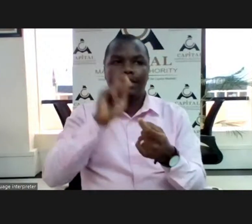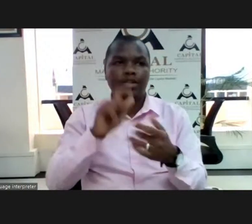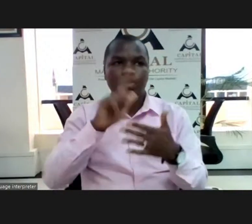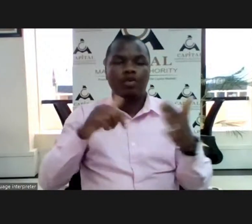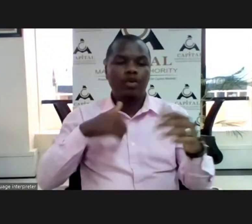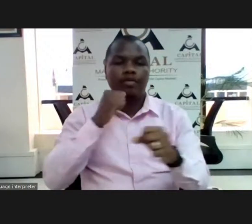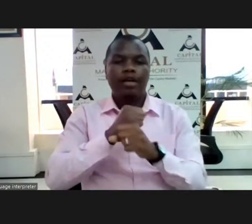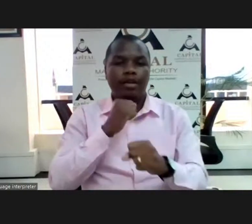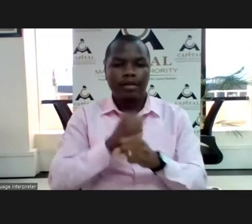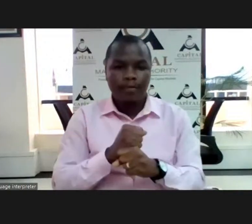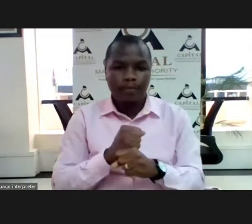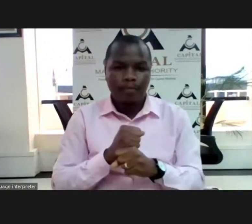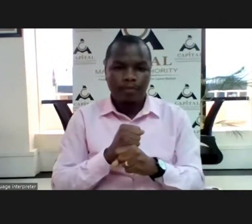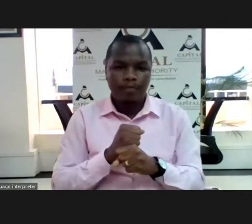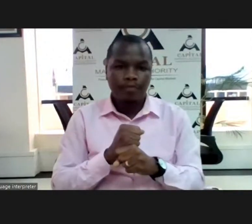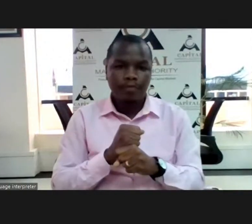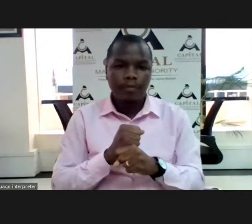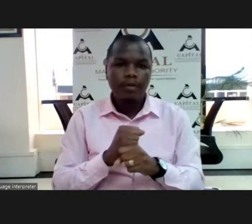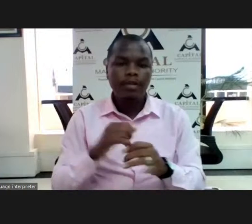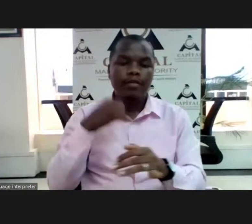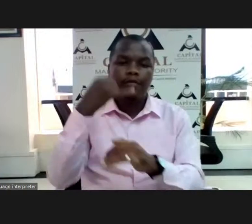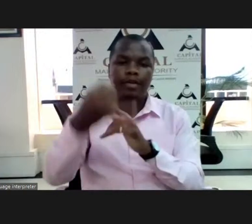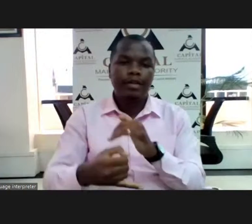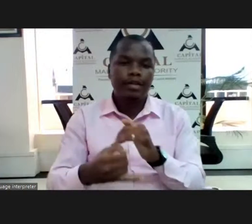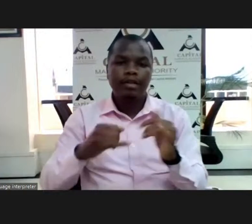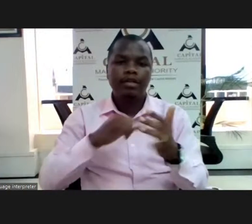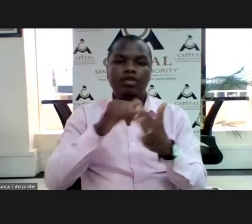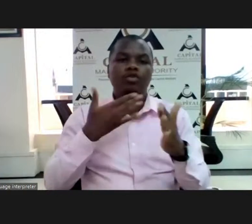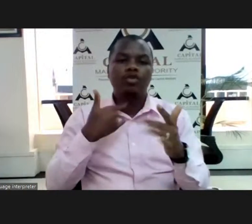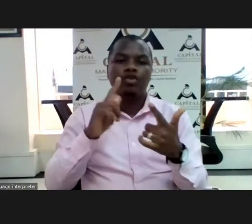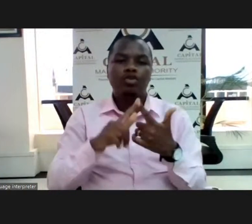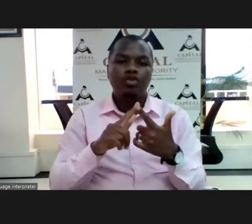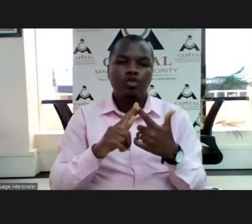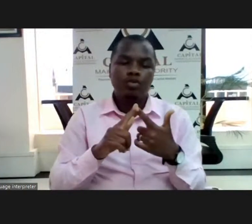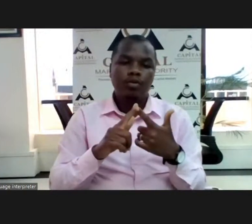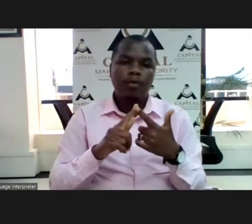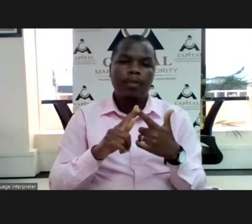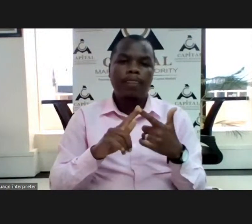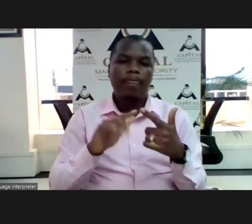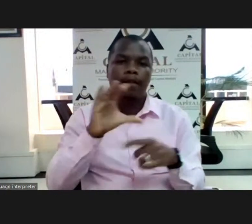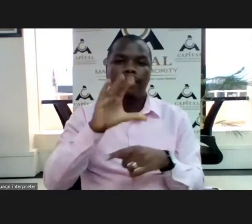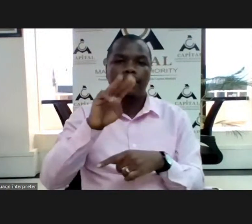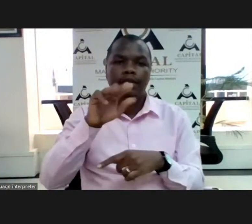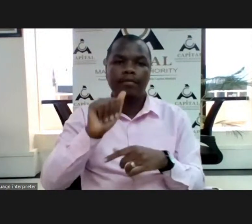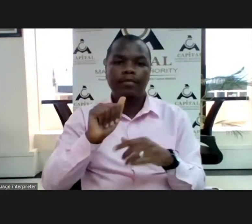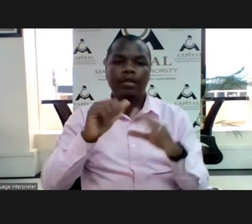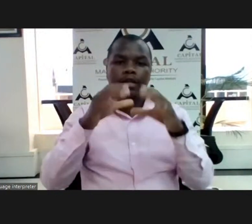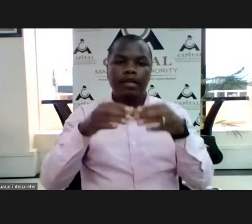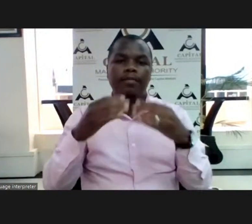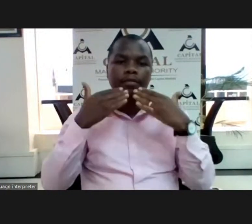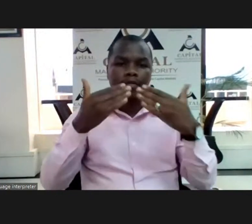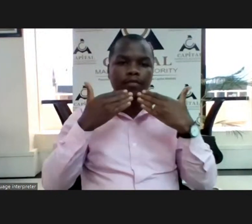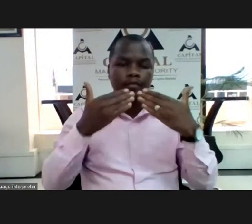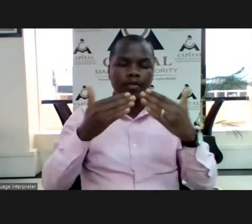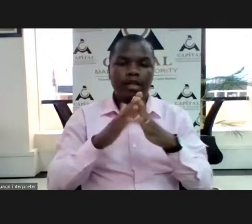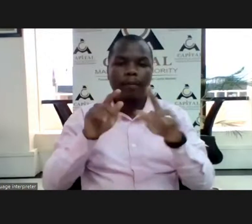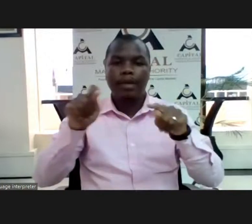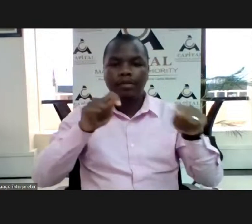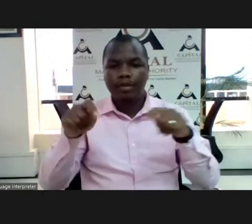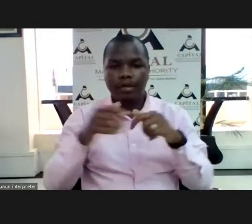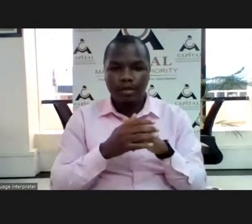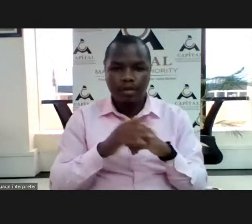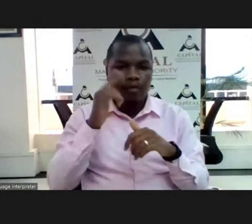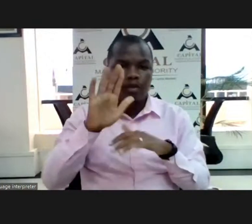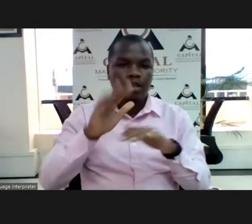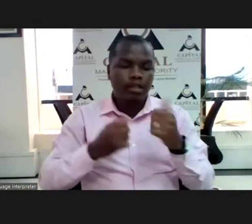what you have done. Finally, I just want to thank the CMA team, my colleagues and the management